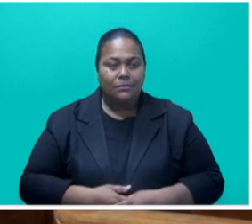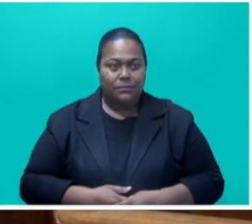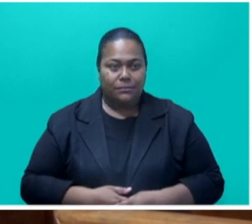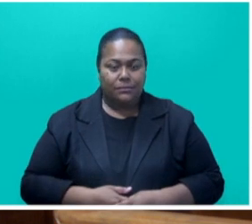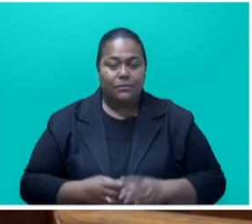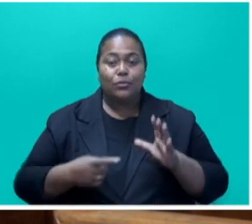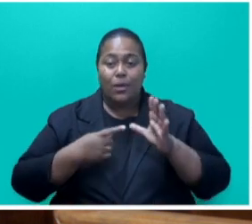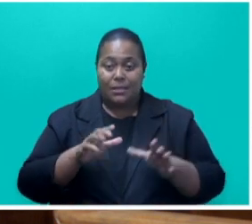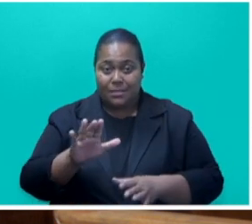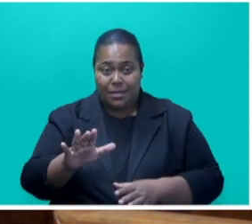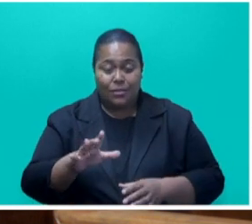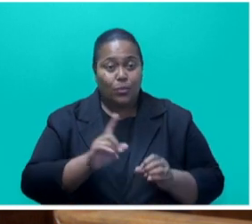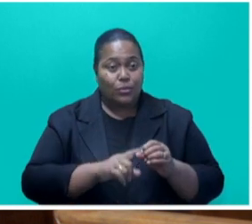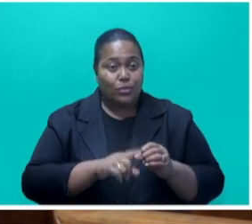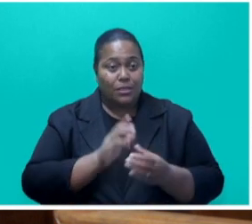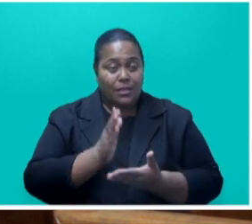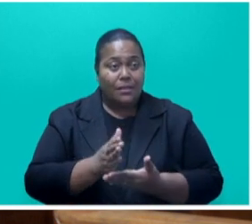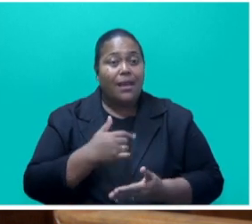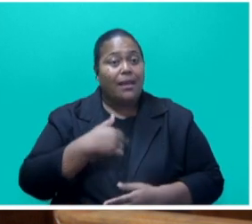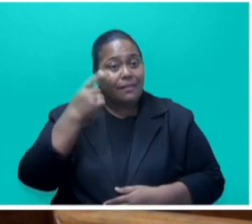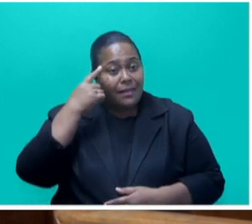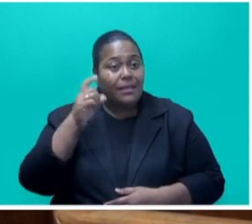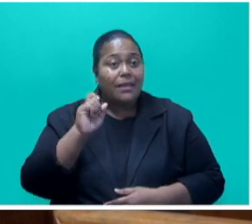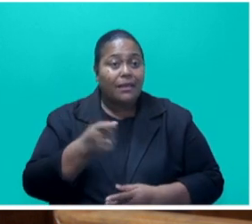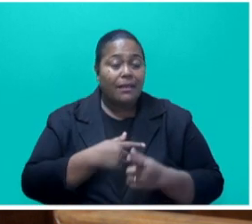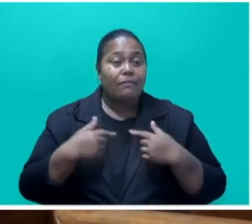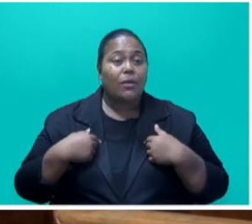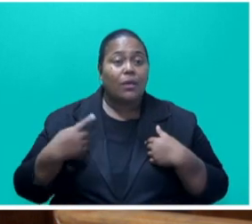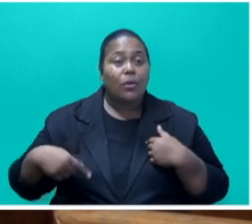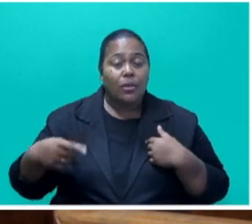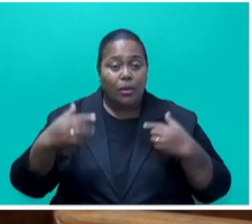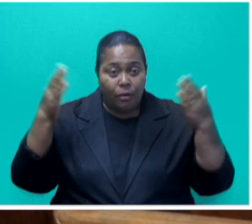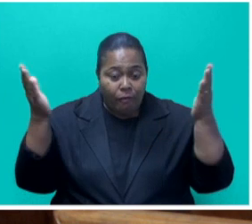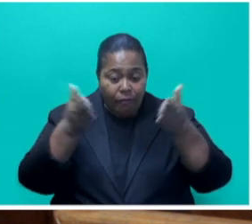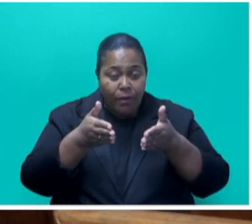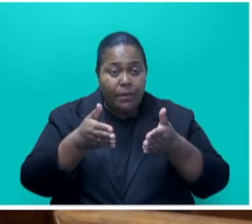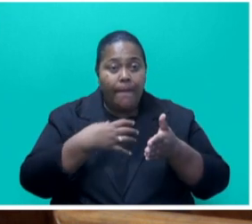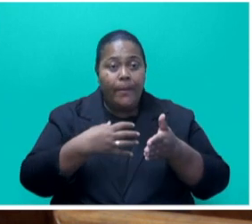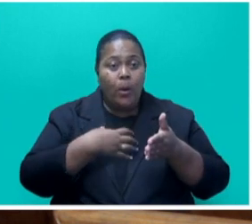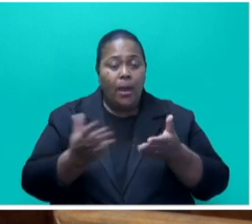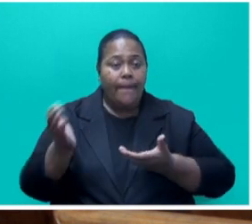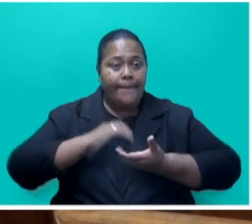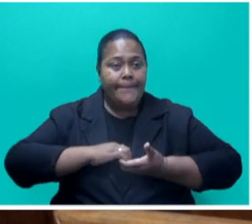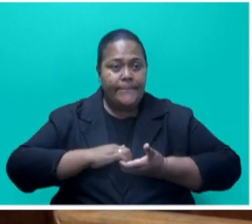Bode's question directly, I think if we just continue to focus on more collaboration,